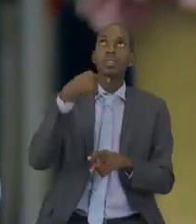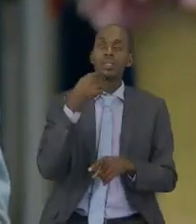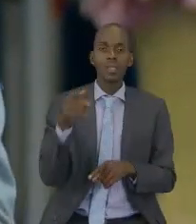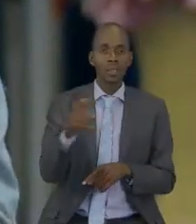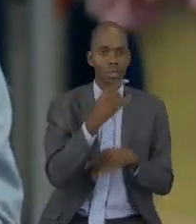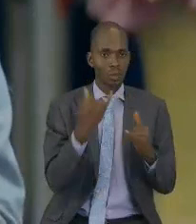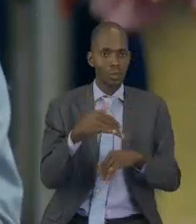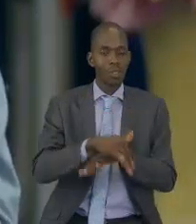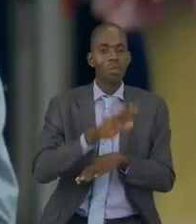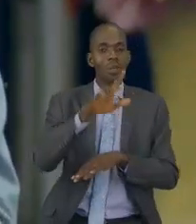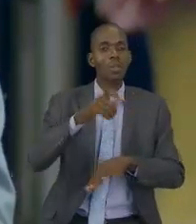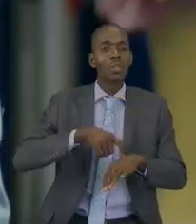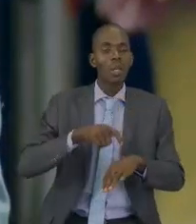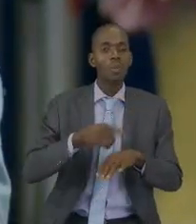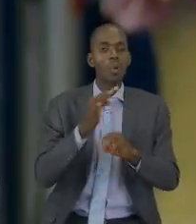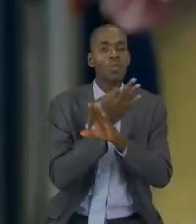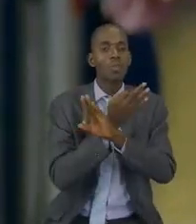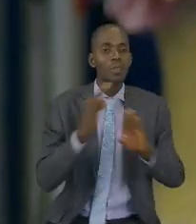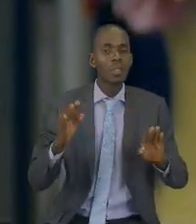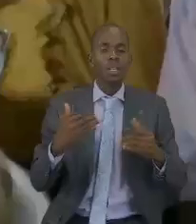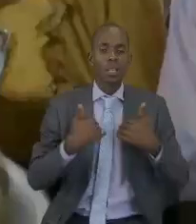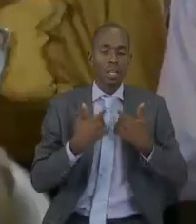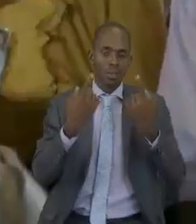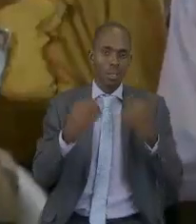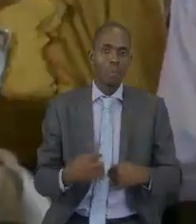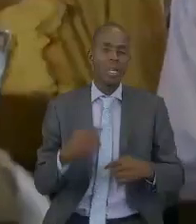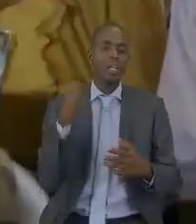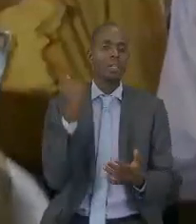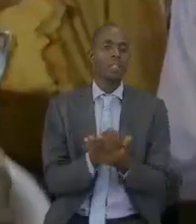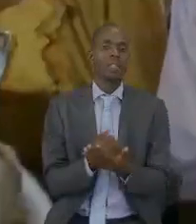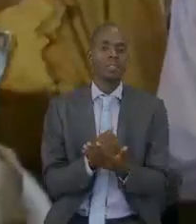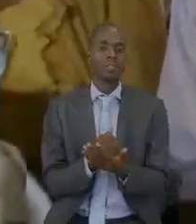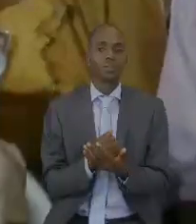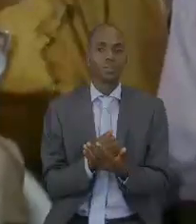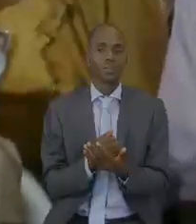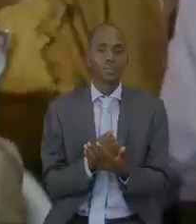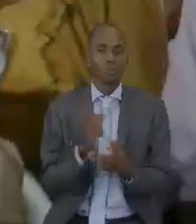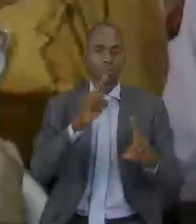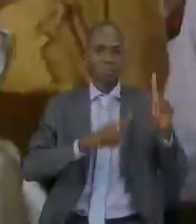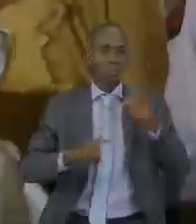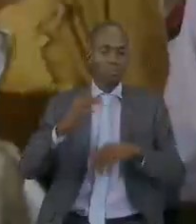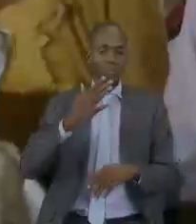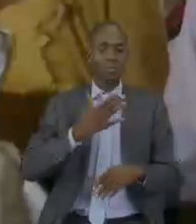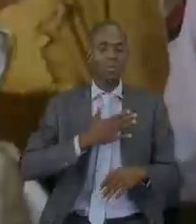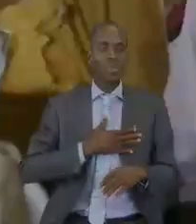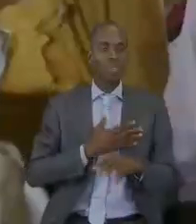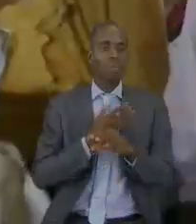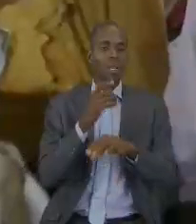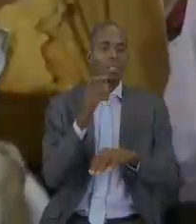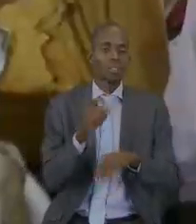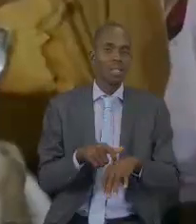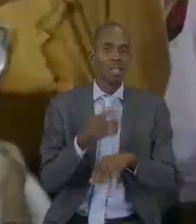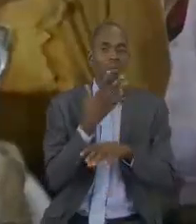your time of freedom has come. My time of freedom